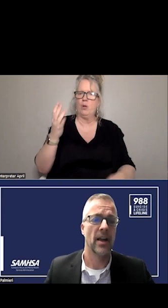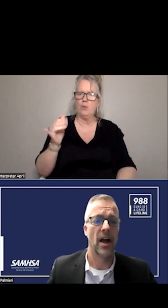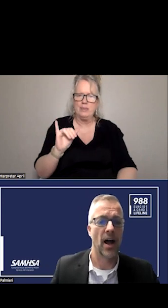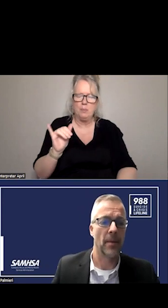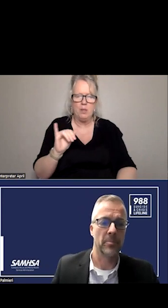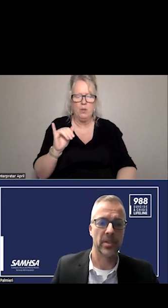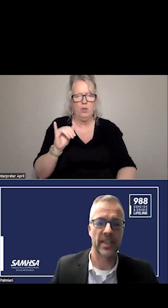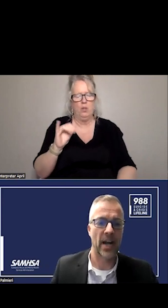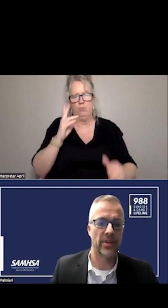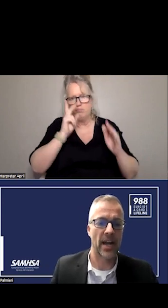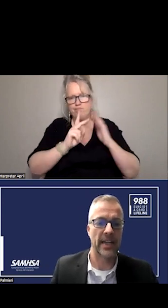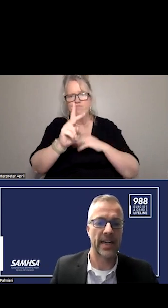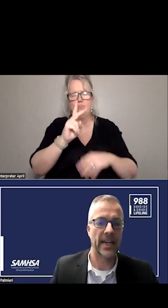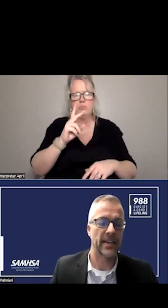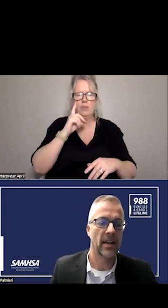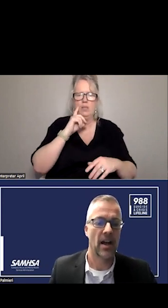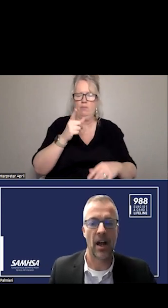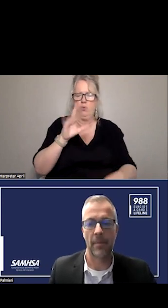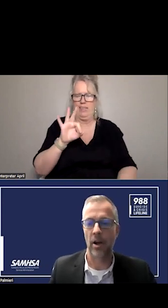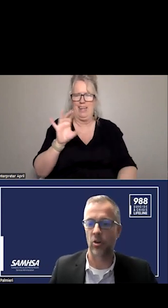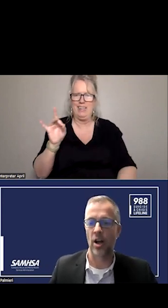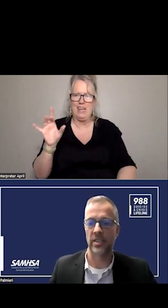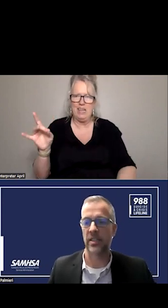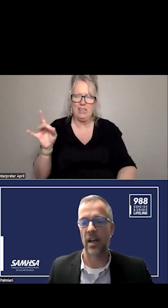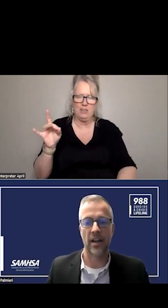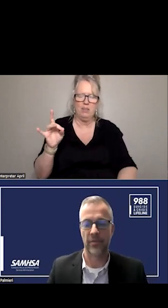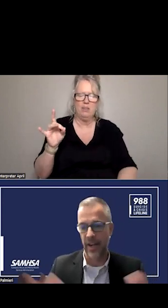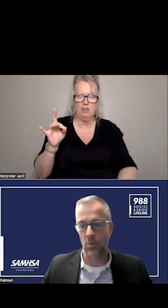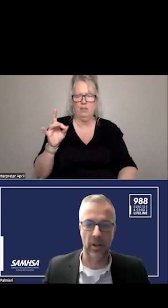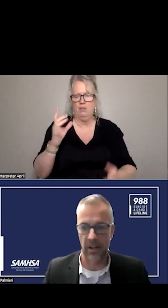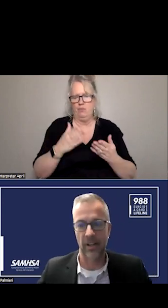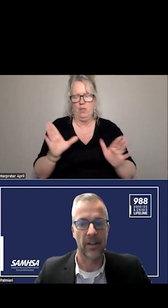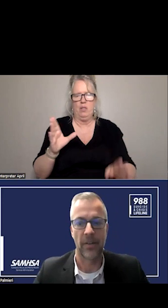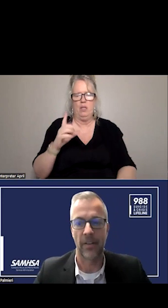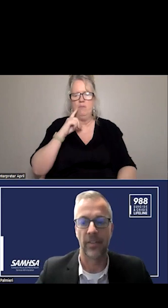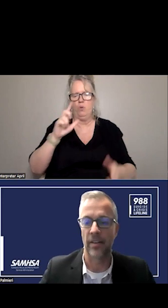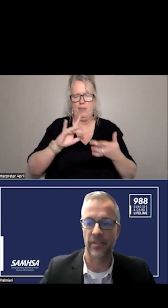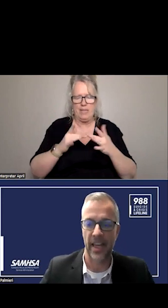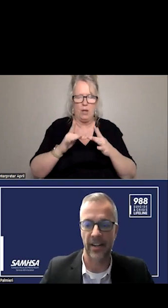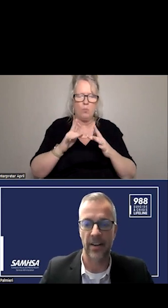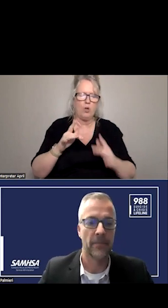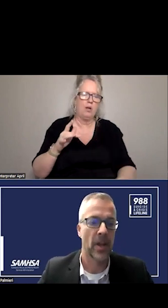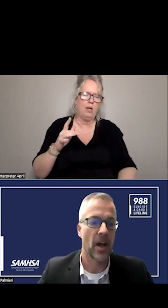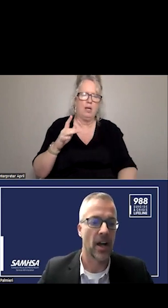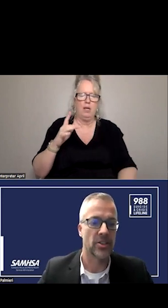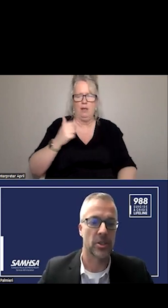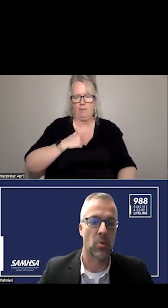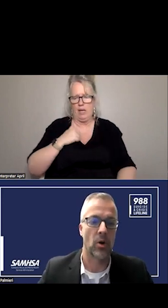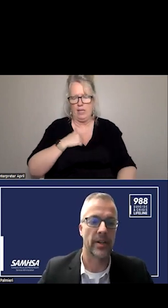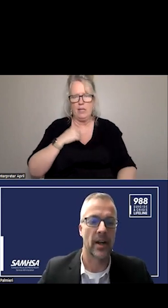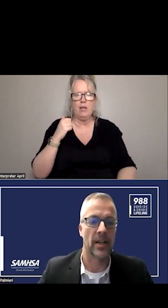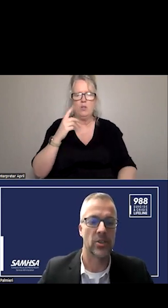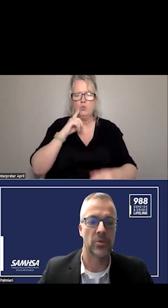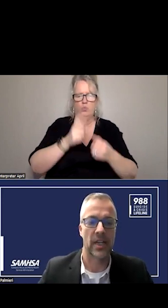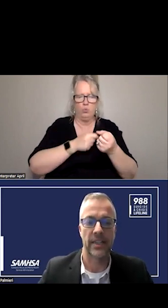trajectory, building out 988 across the network of Canada to